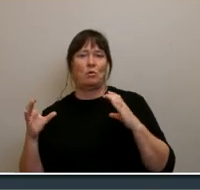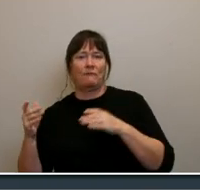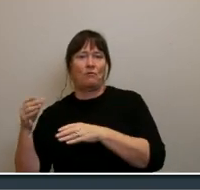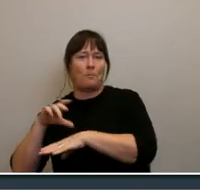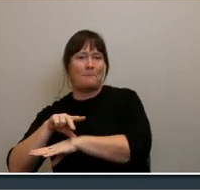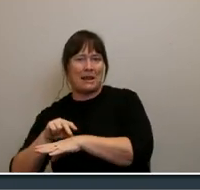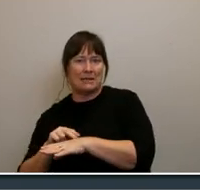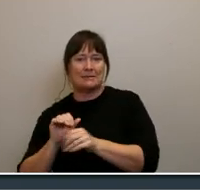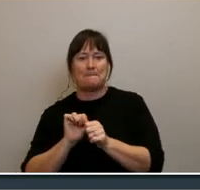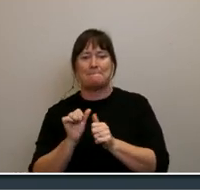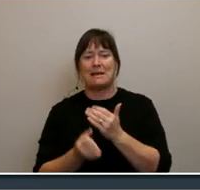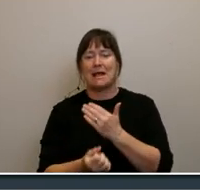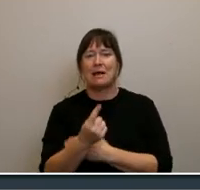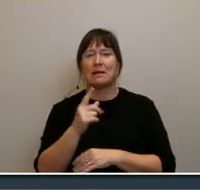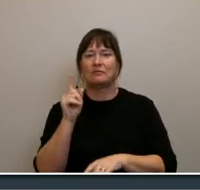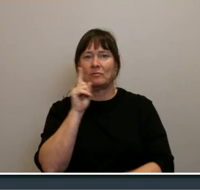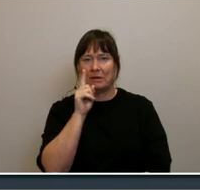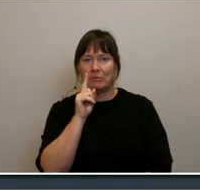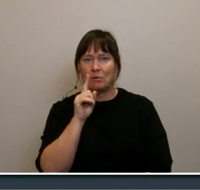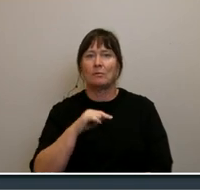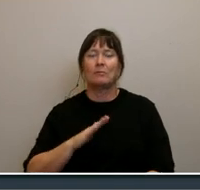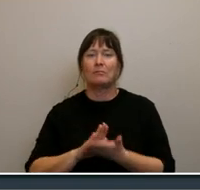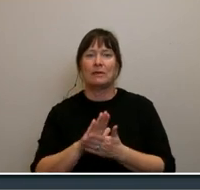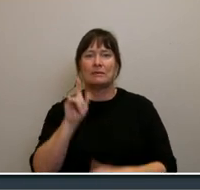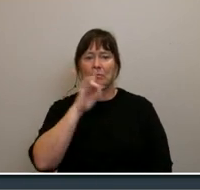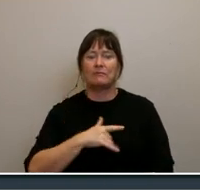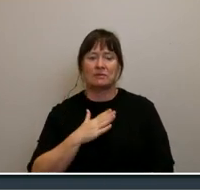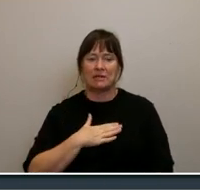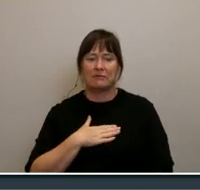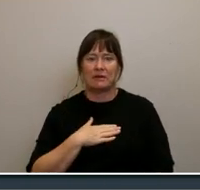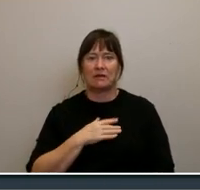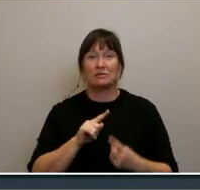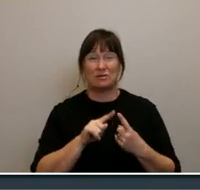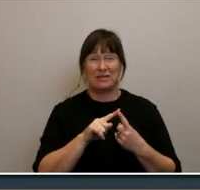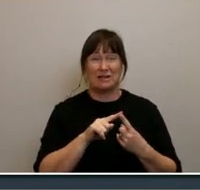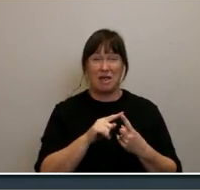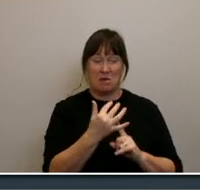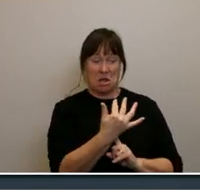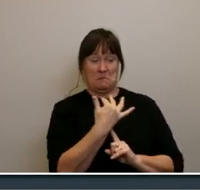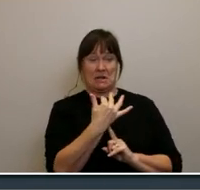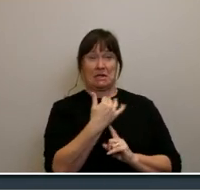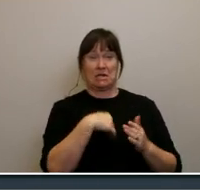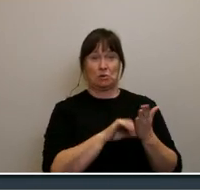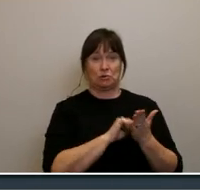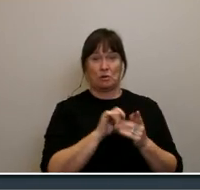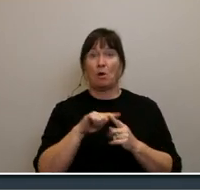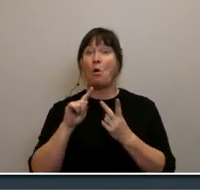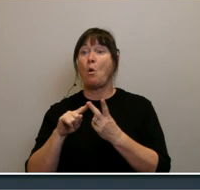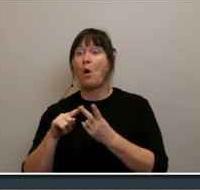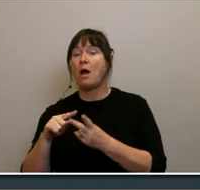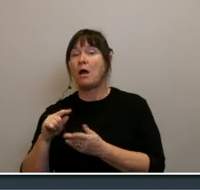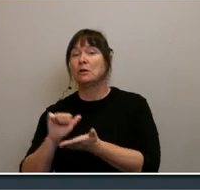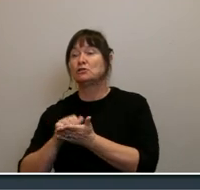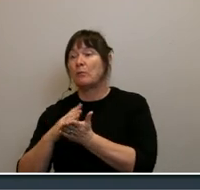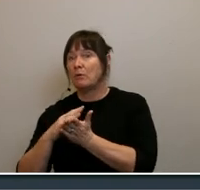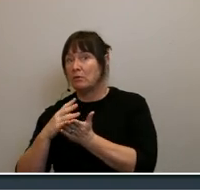for perpetrators. People will feel safer. Shoplifting will be reduced by ambassadors collecting and acting